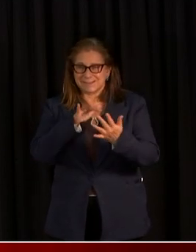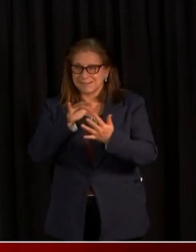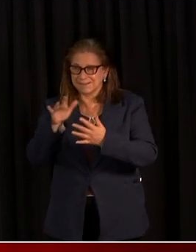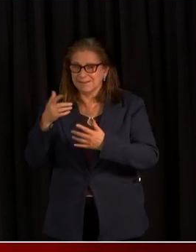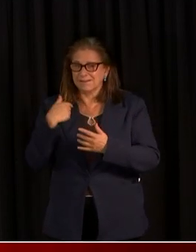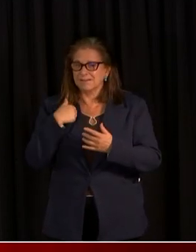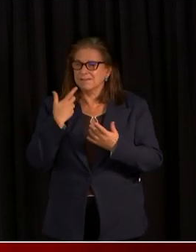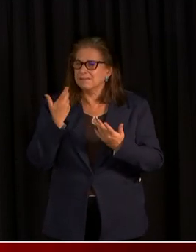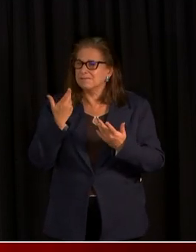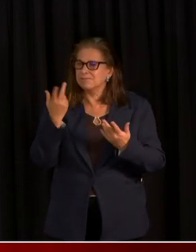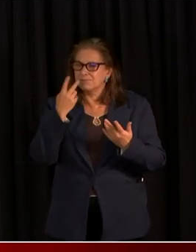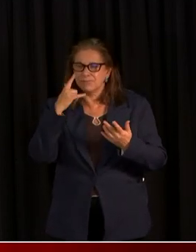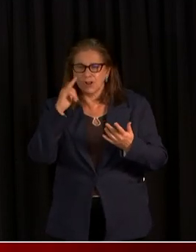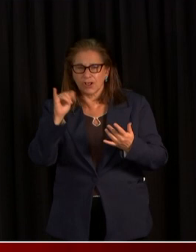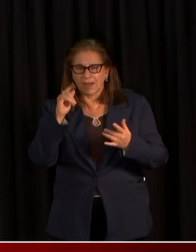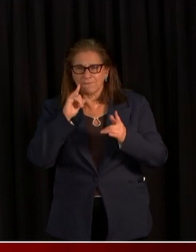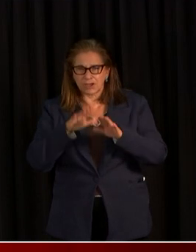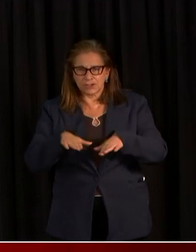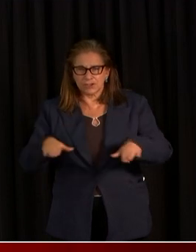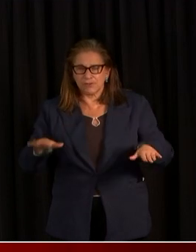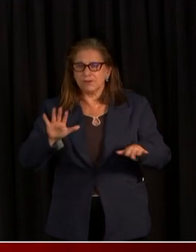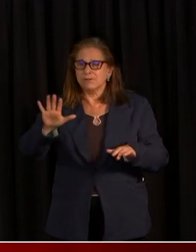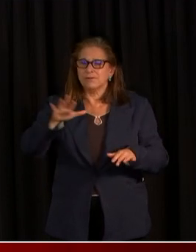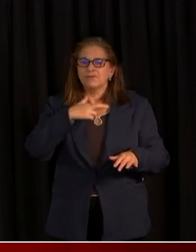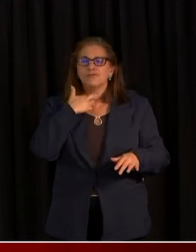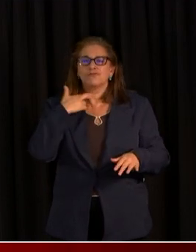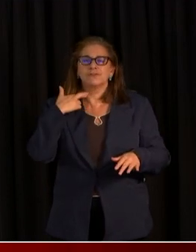the risk and ability of children to spread